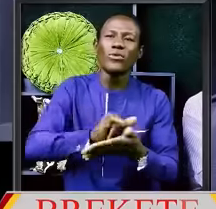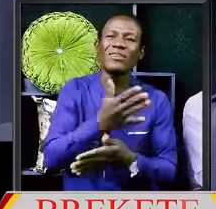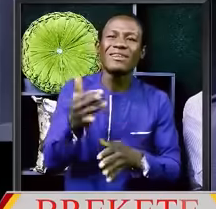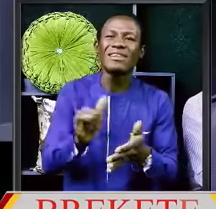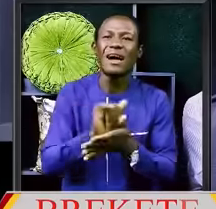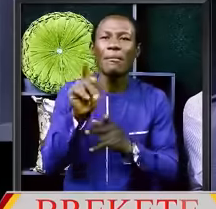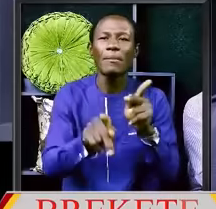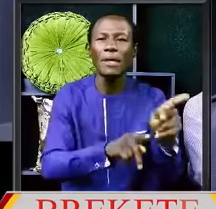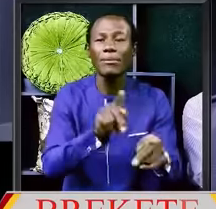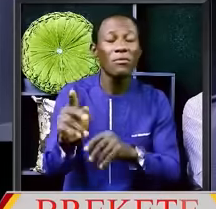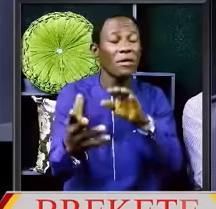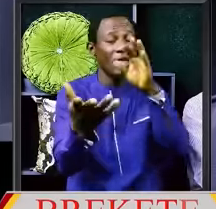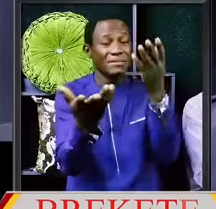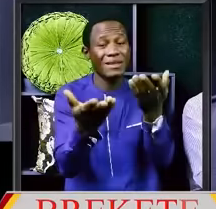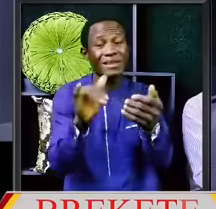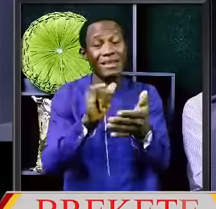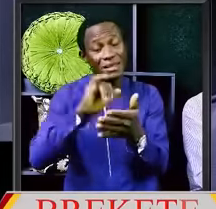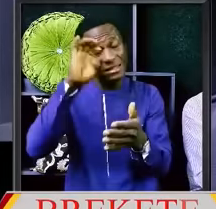do.